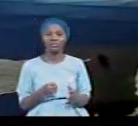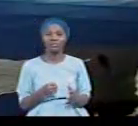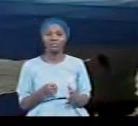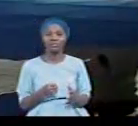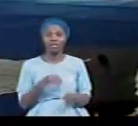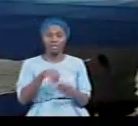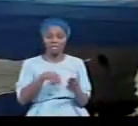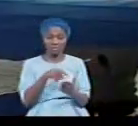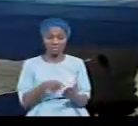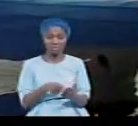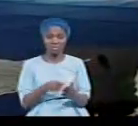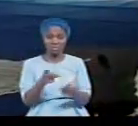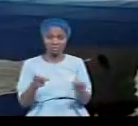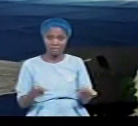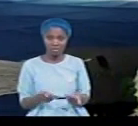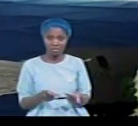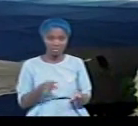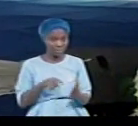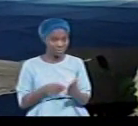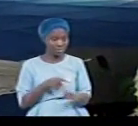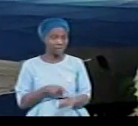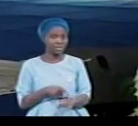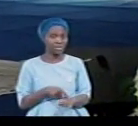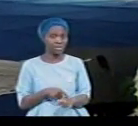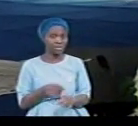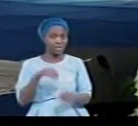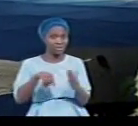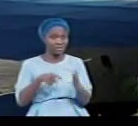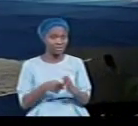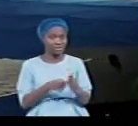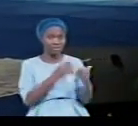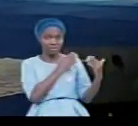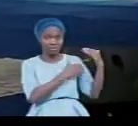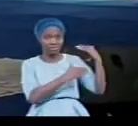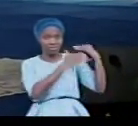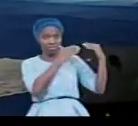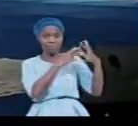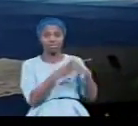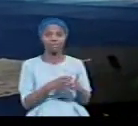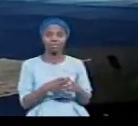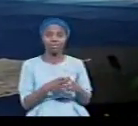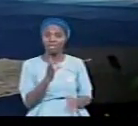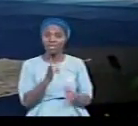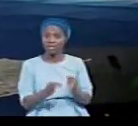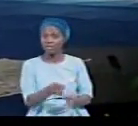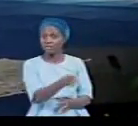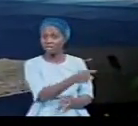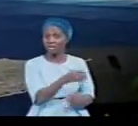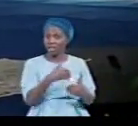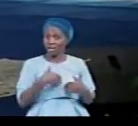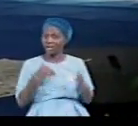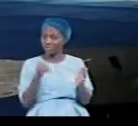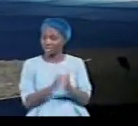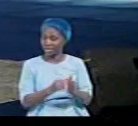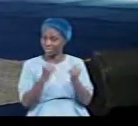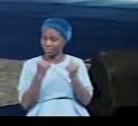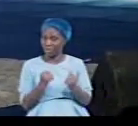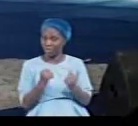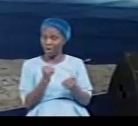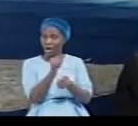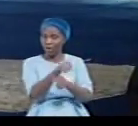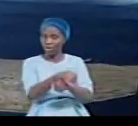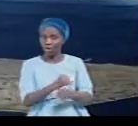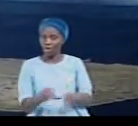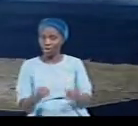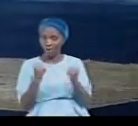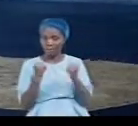place, at this time, in this generation. If they had that power, conquering power, that made